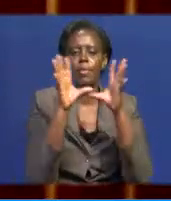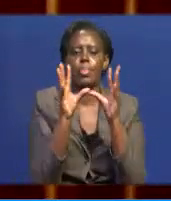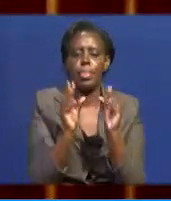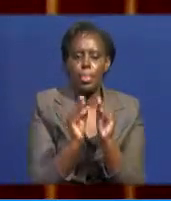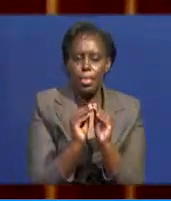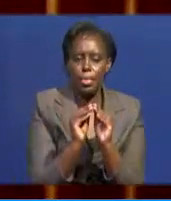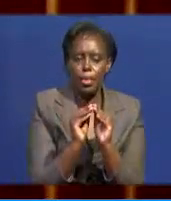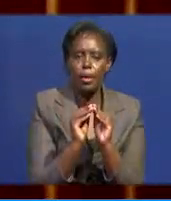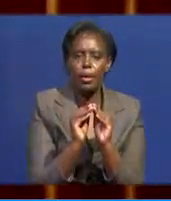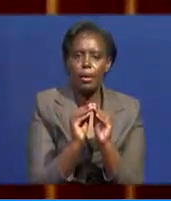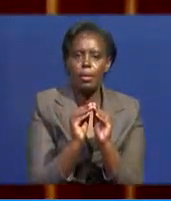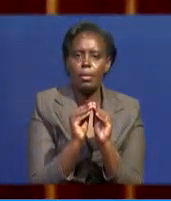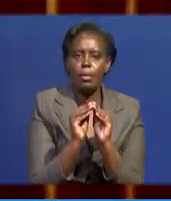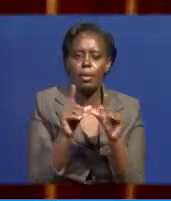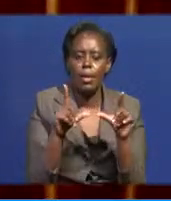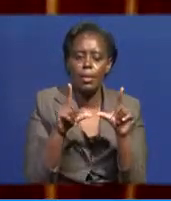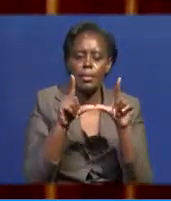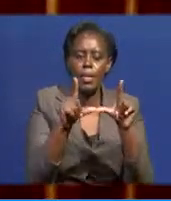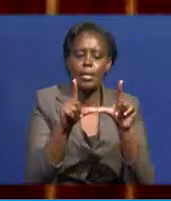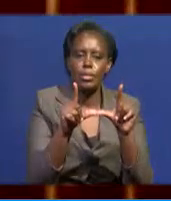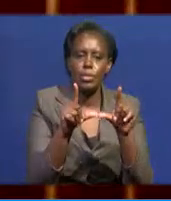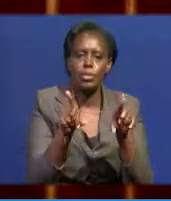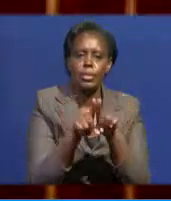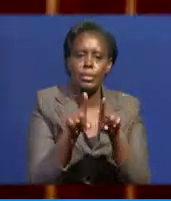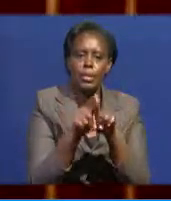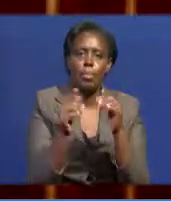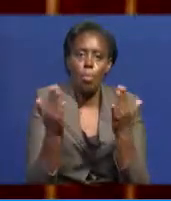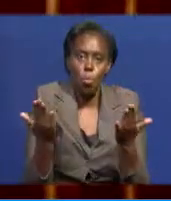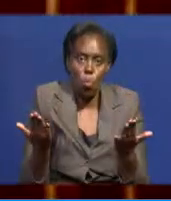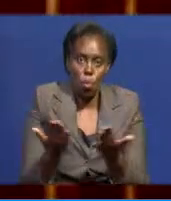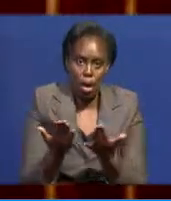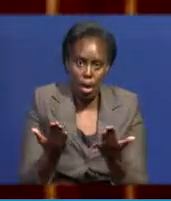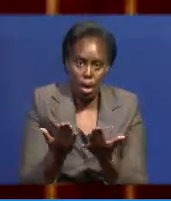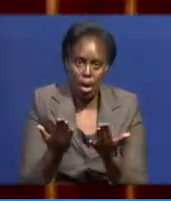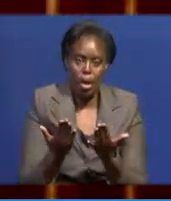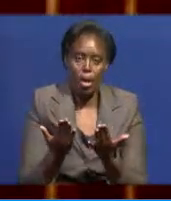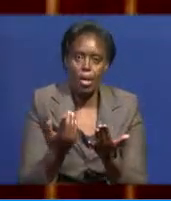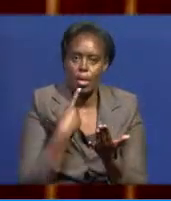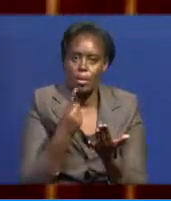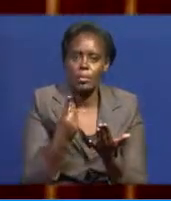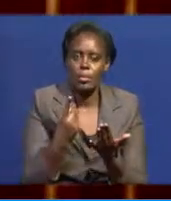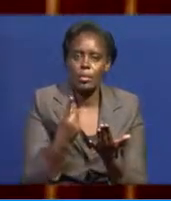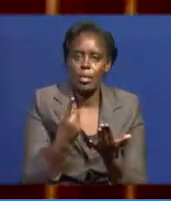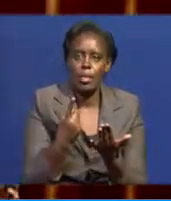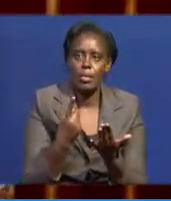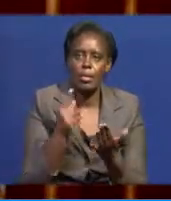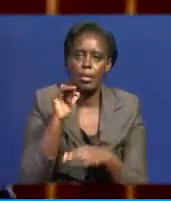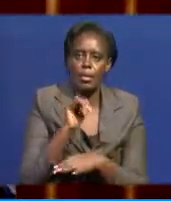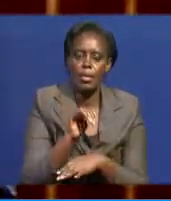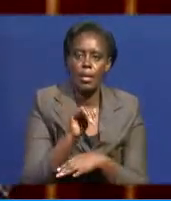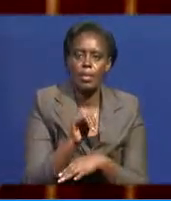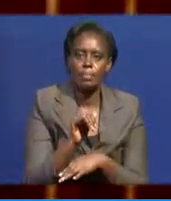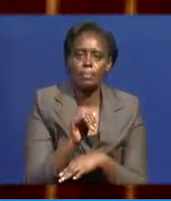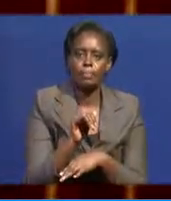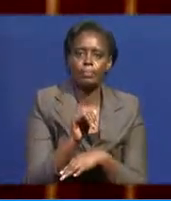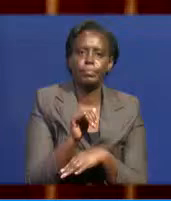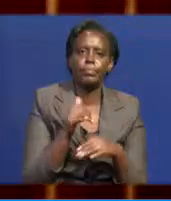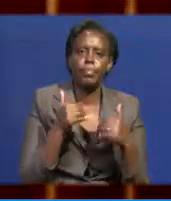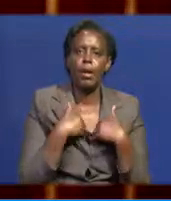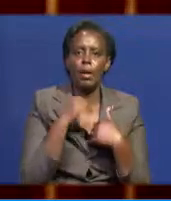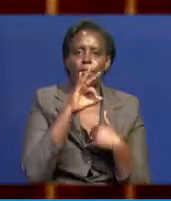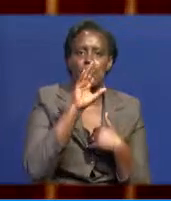numbers of what we have titled and where we are supposed to be at. I've said, Honorable Speaker, that we